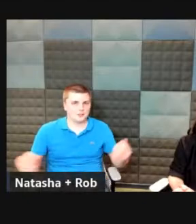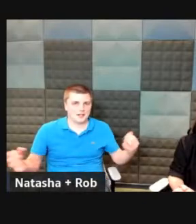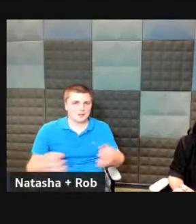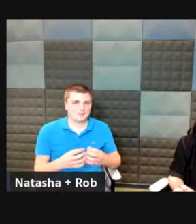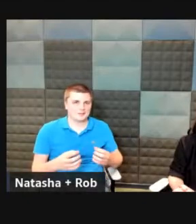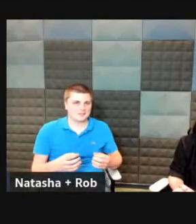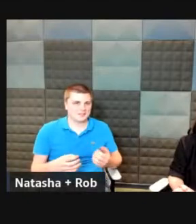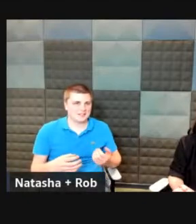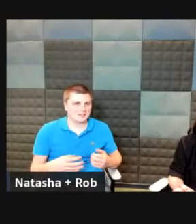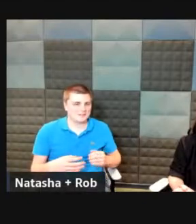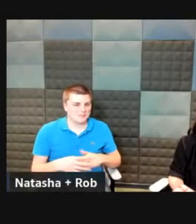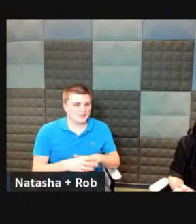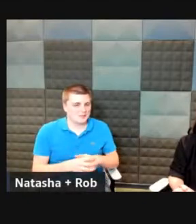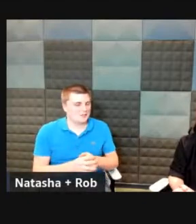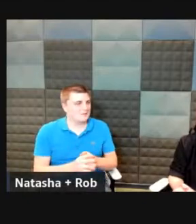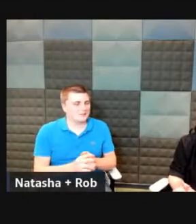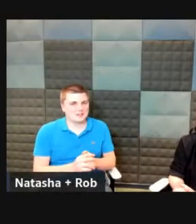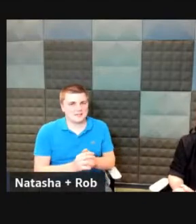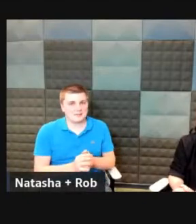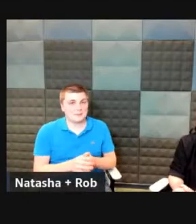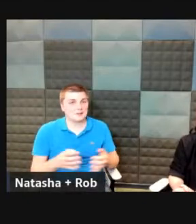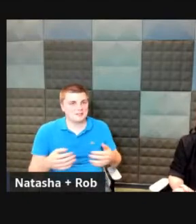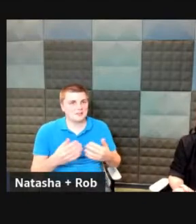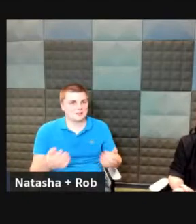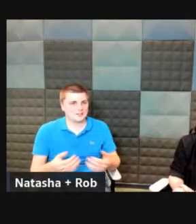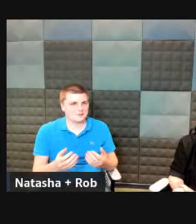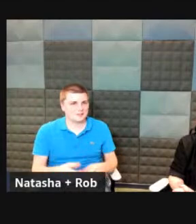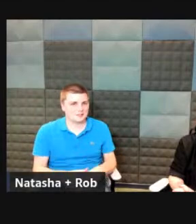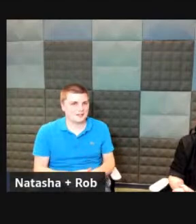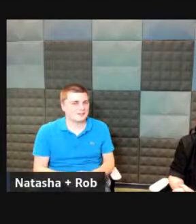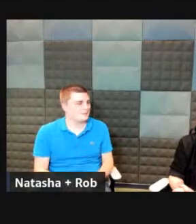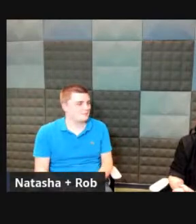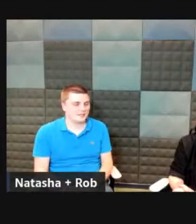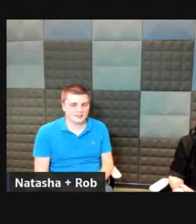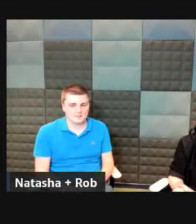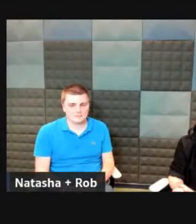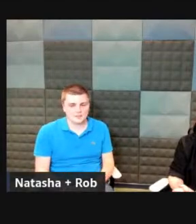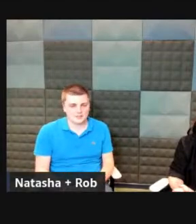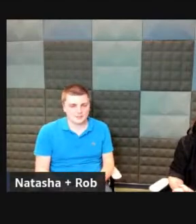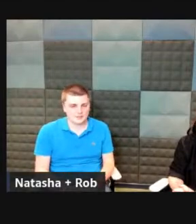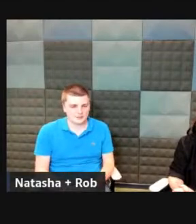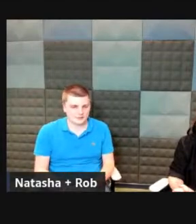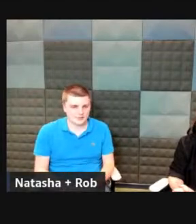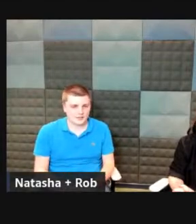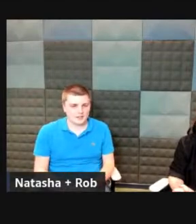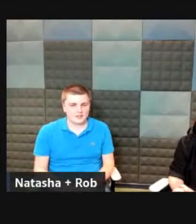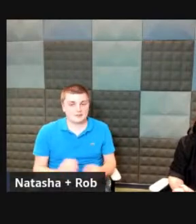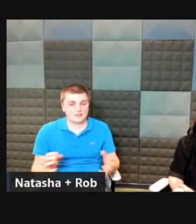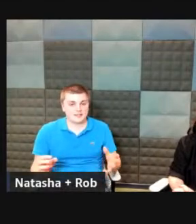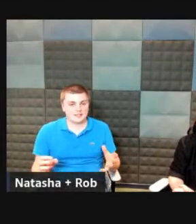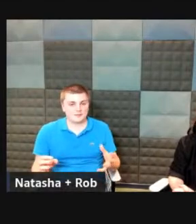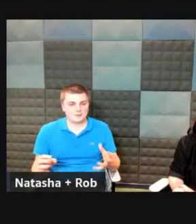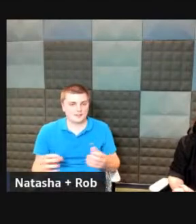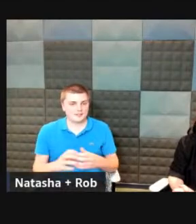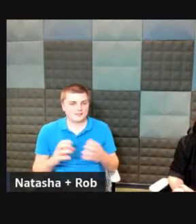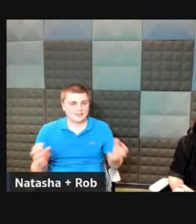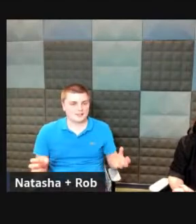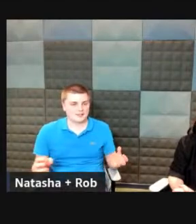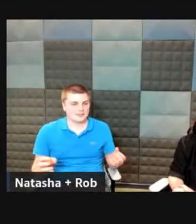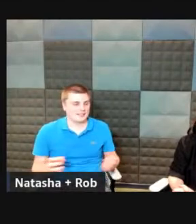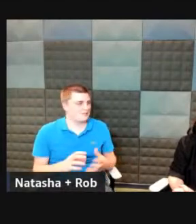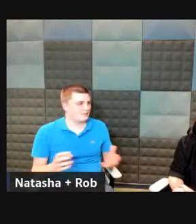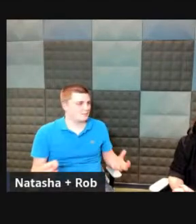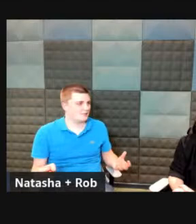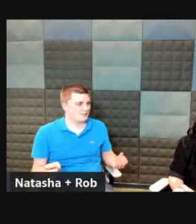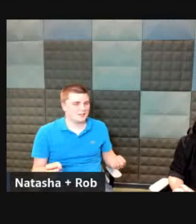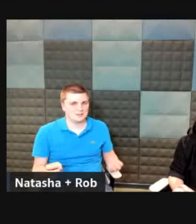also Carpenter consolidation. We don't want to we want to reduce those risks of out of memory terminations. And really, we'd like to thank you today, as